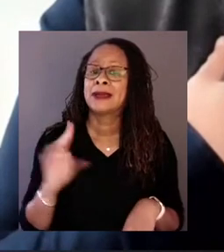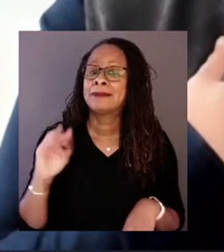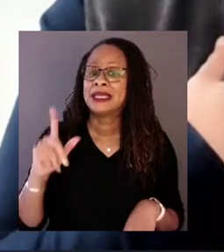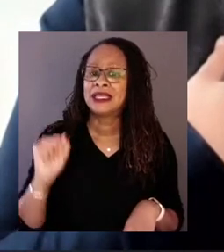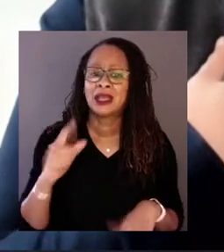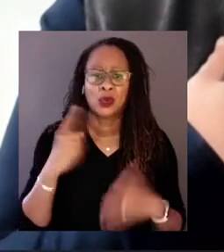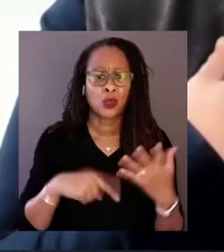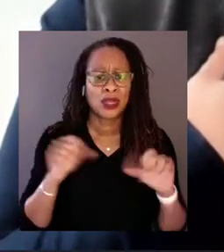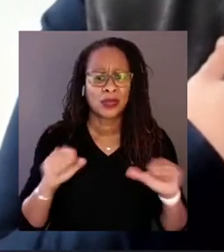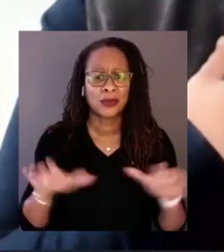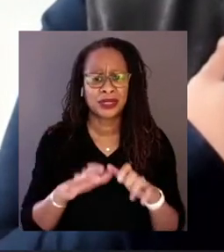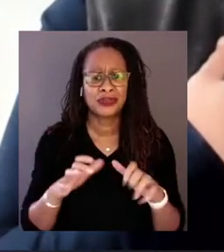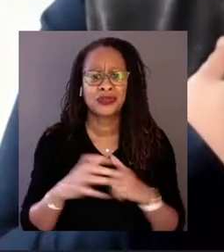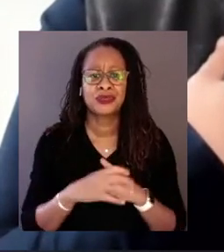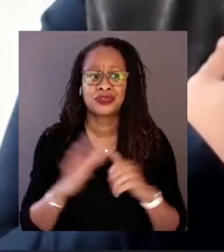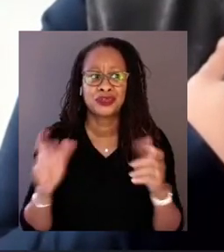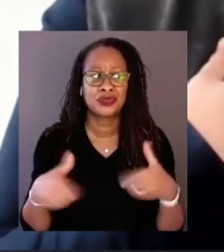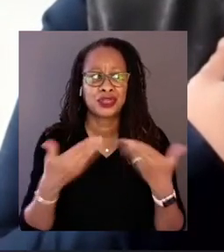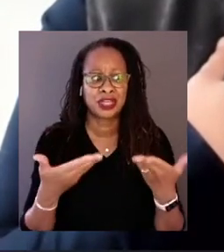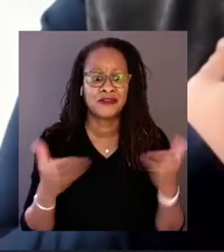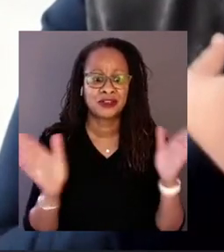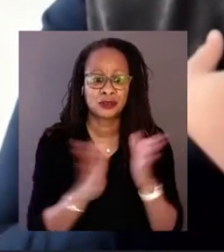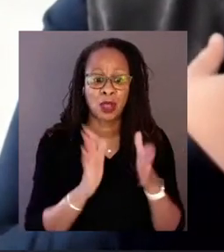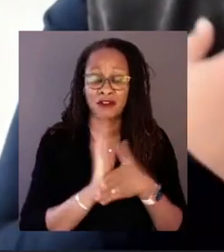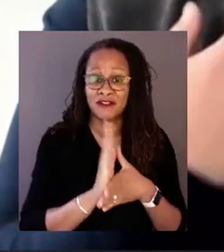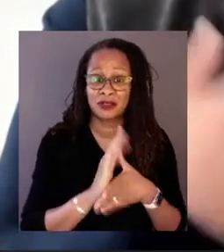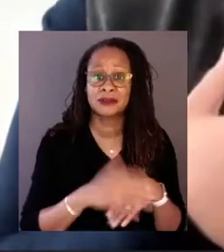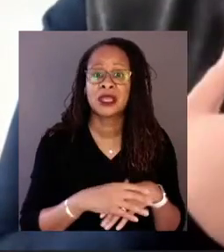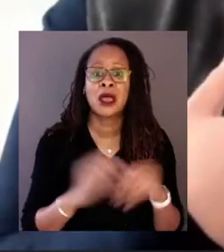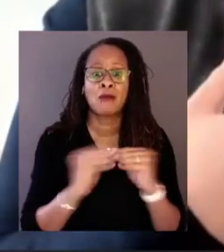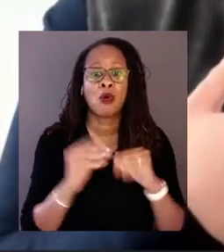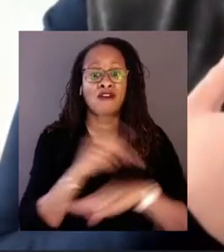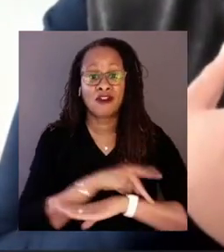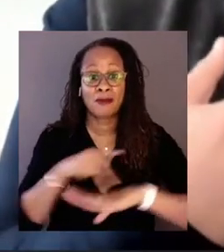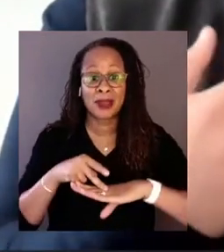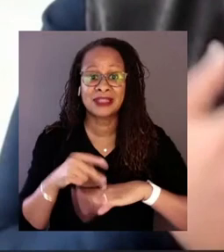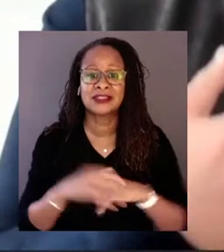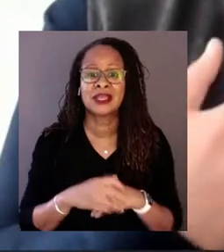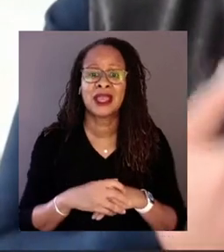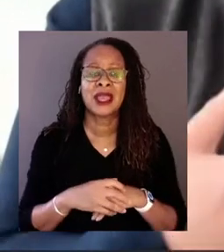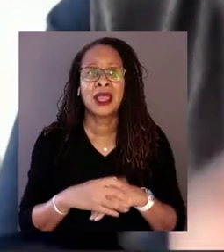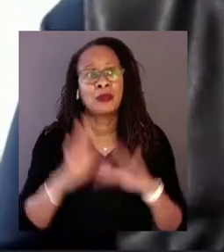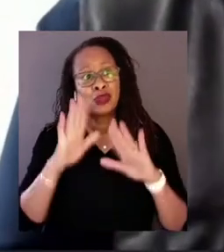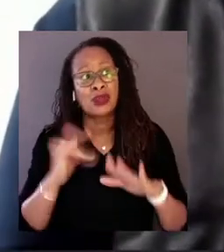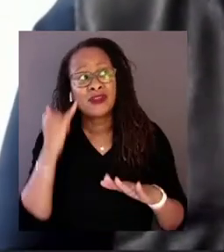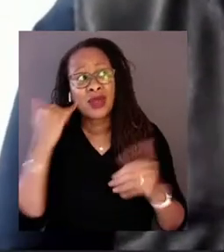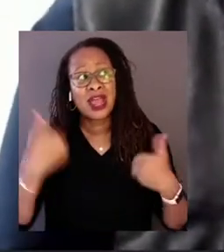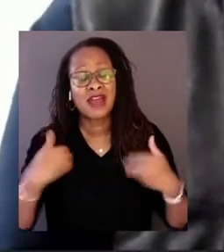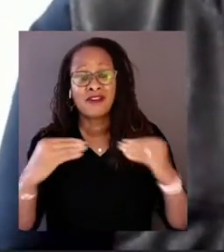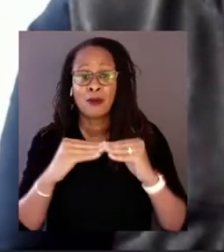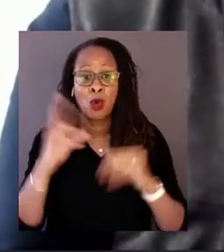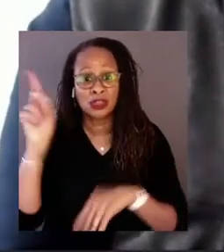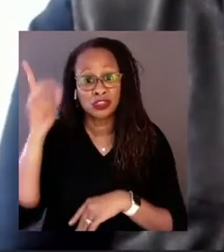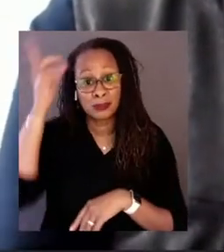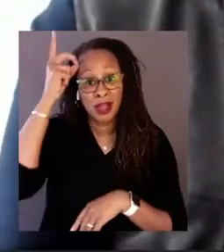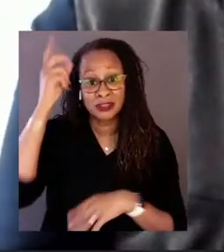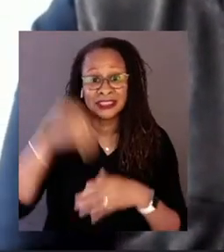more of a platform? It would be great if there could be some more democracy in the trade